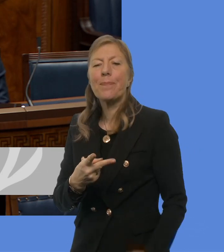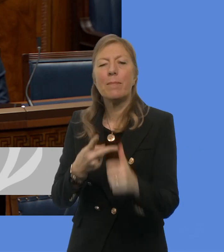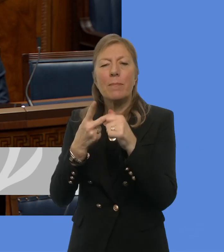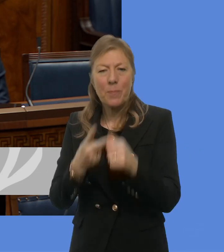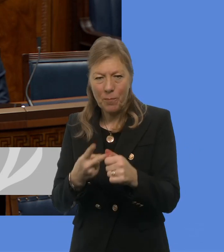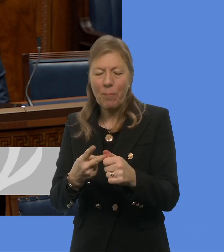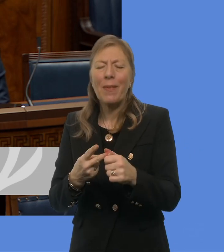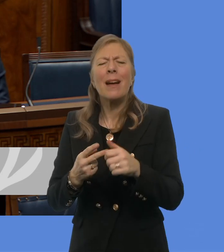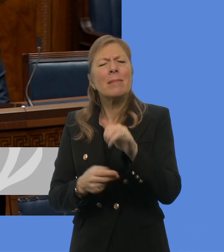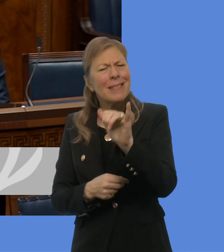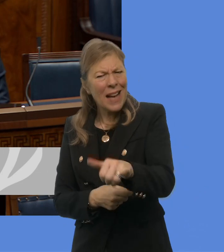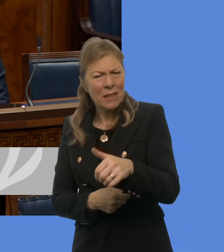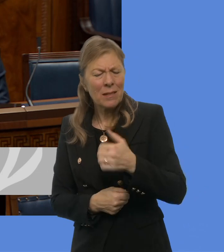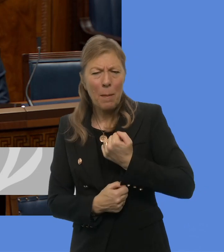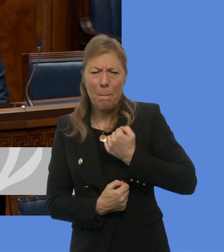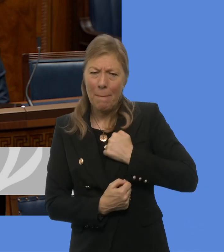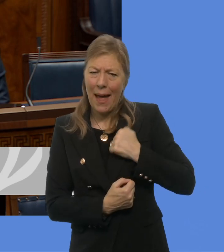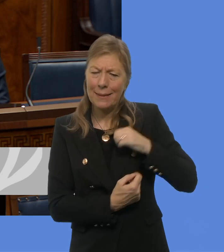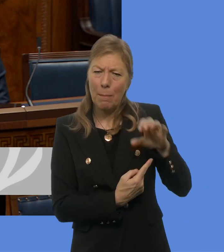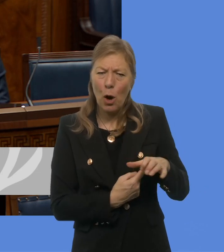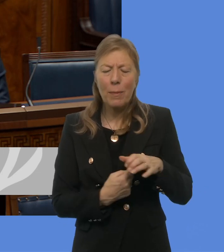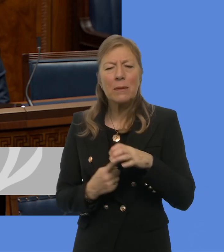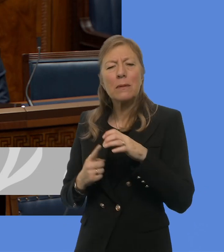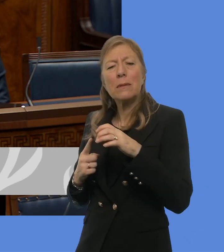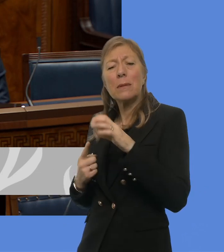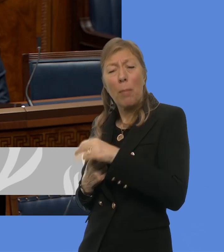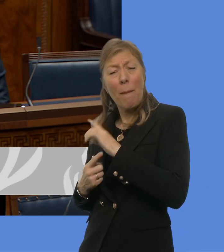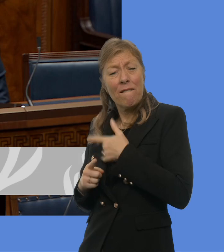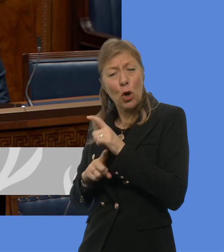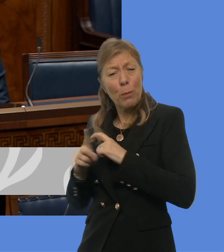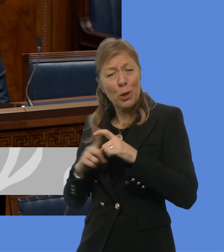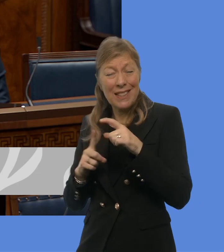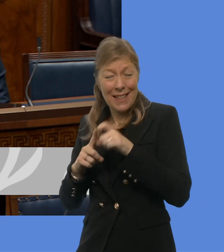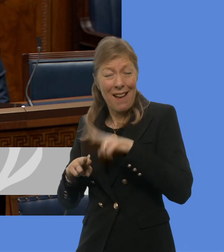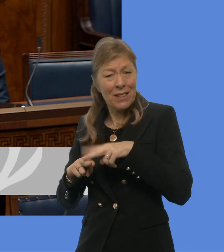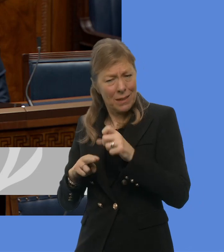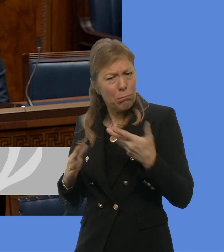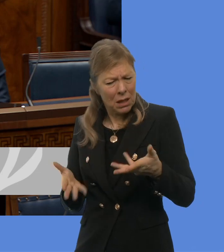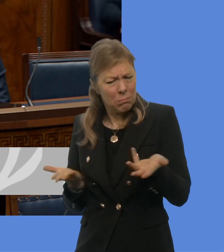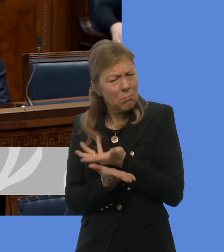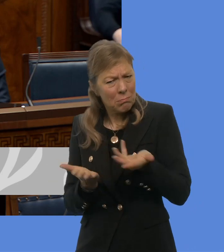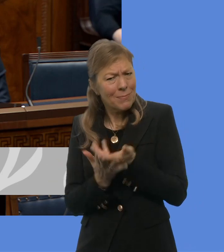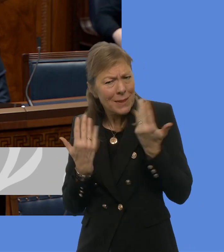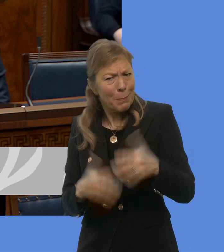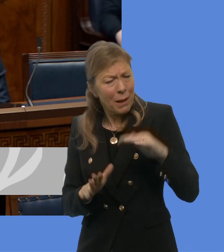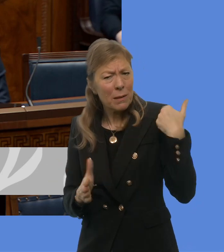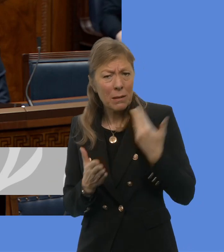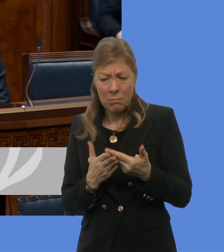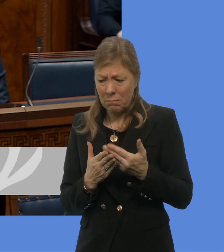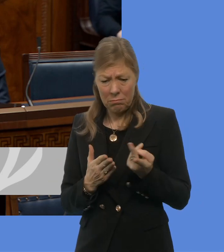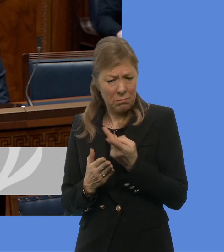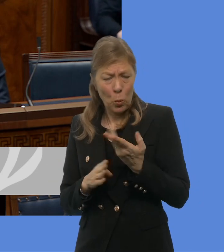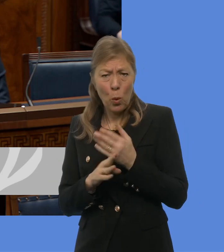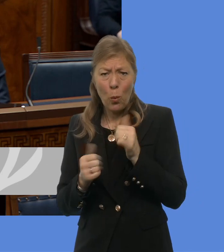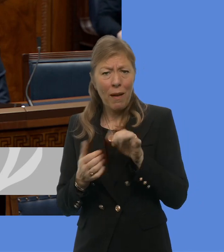between officials from my department and the Department of Communities, and I think the two departments work well together, and actually I evidence